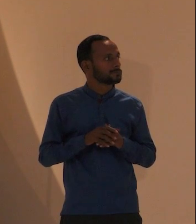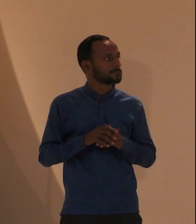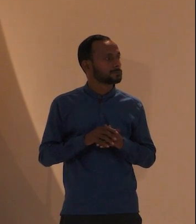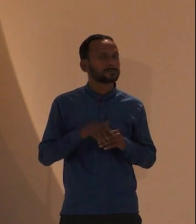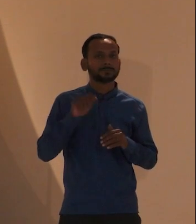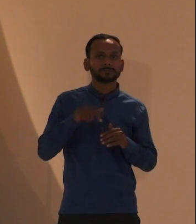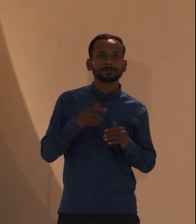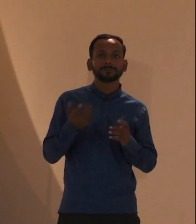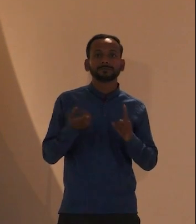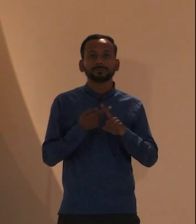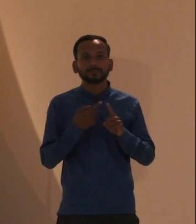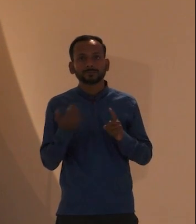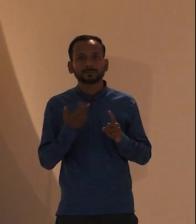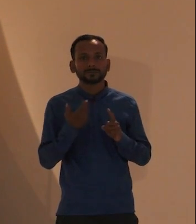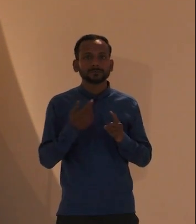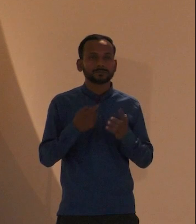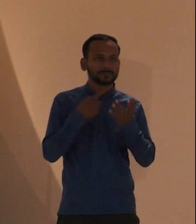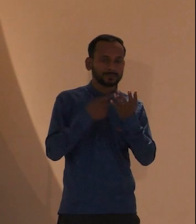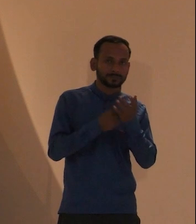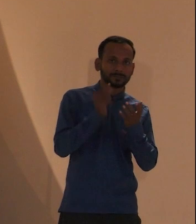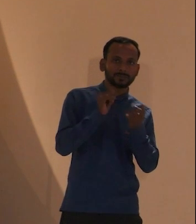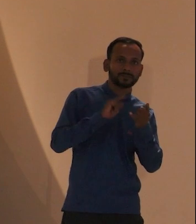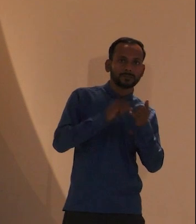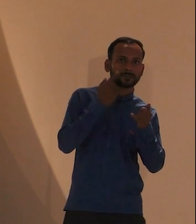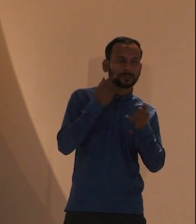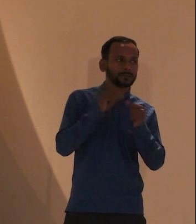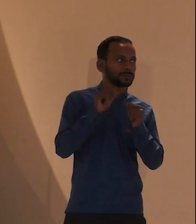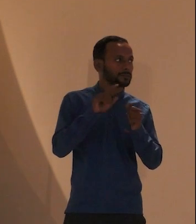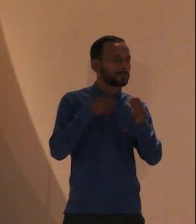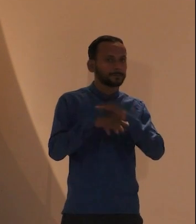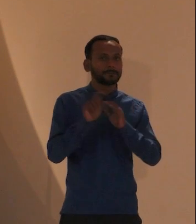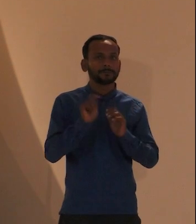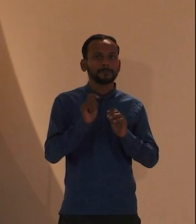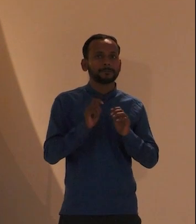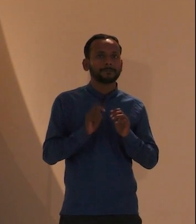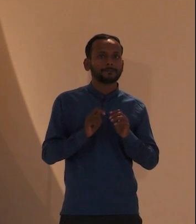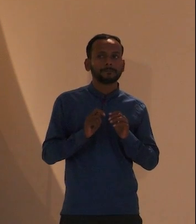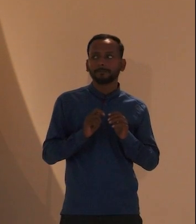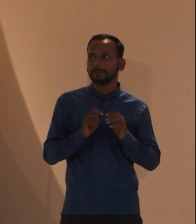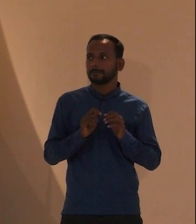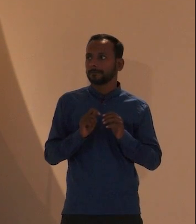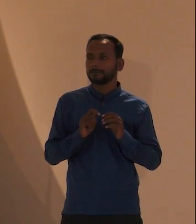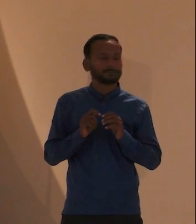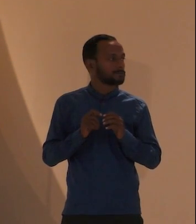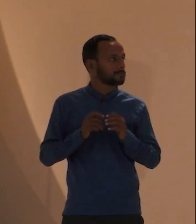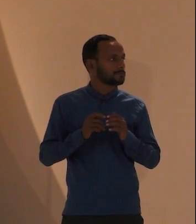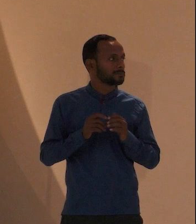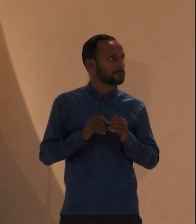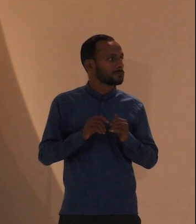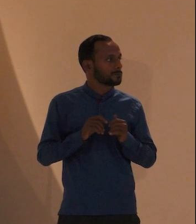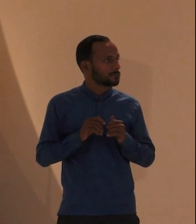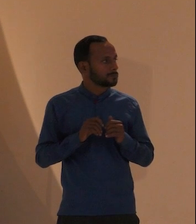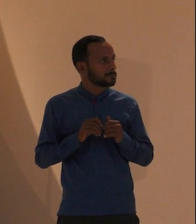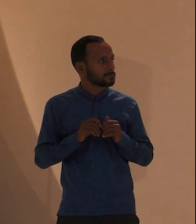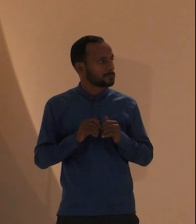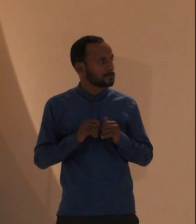And Vereshchagin was a Russian war painter working in Tsarist Russia, and he traveled to India twice in the